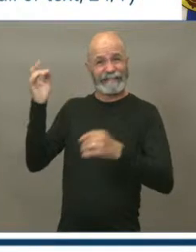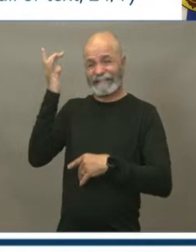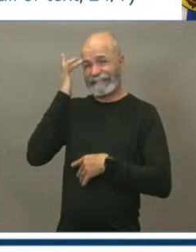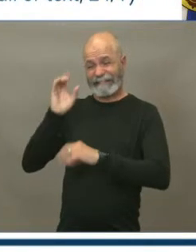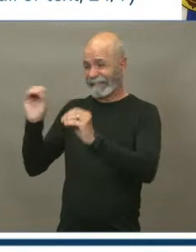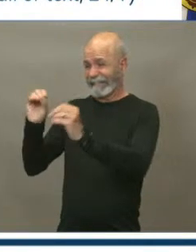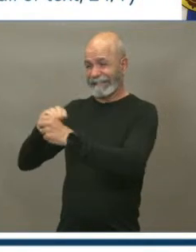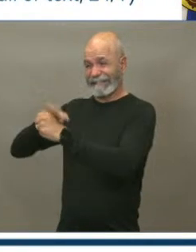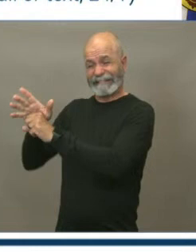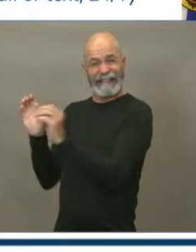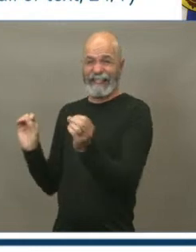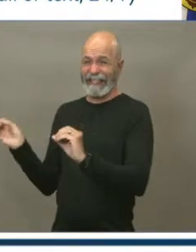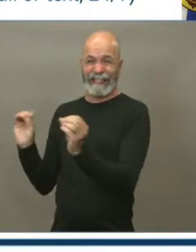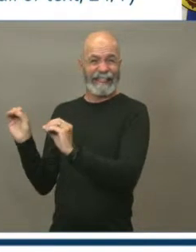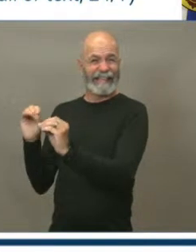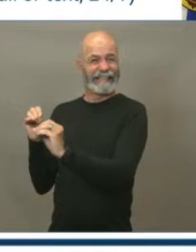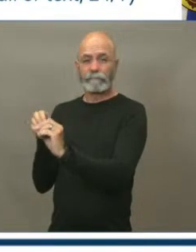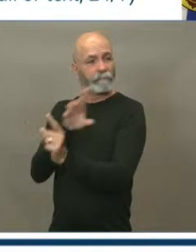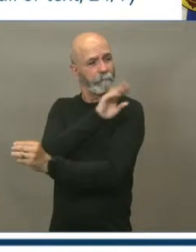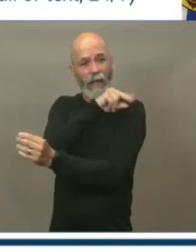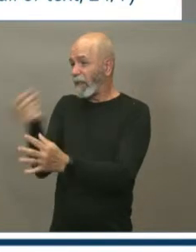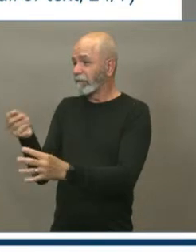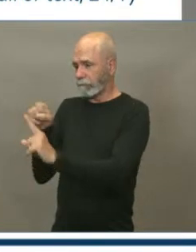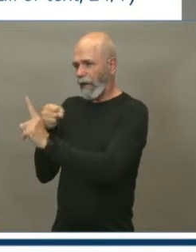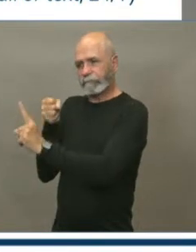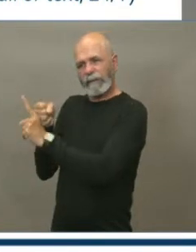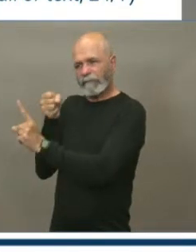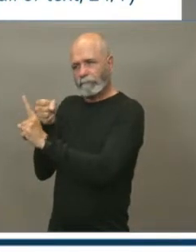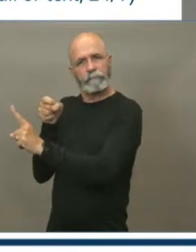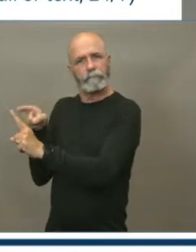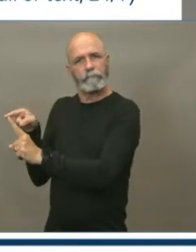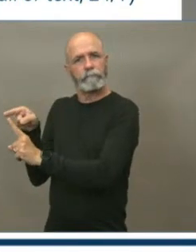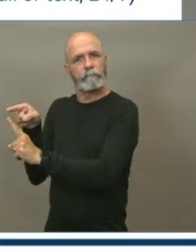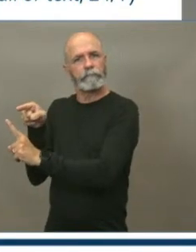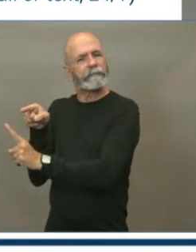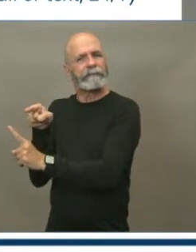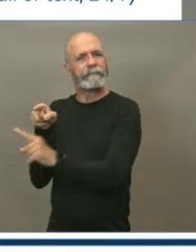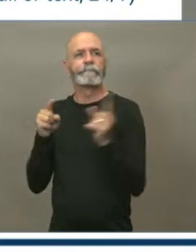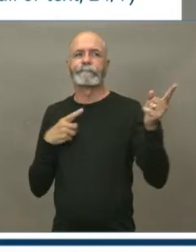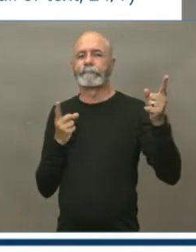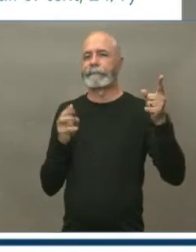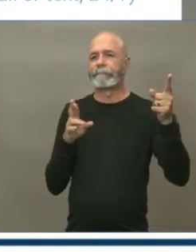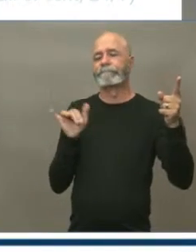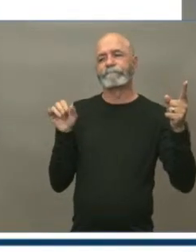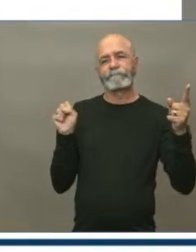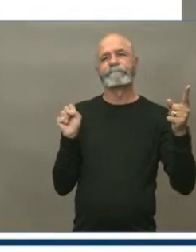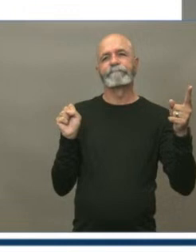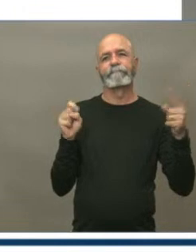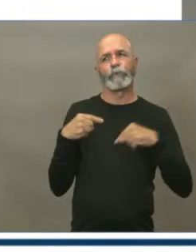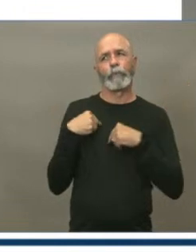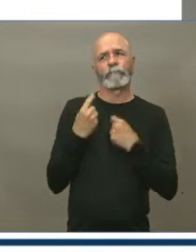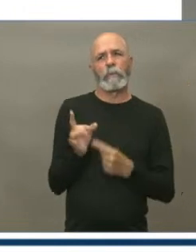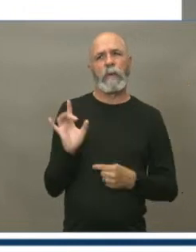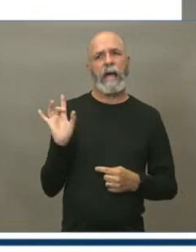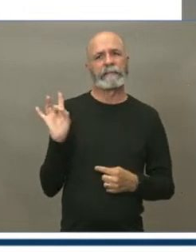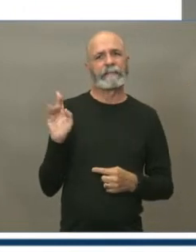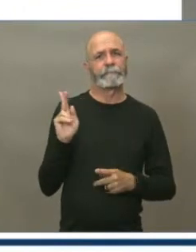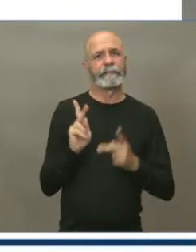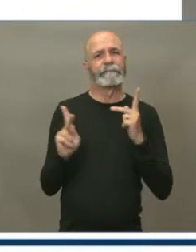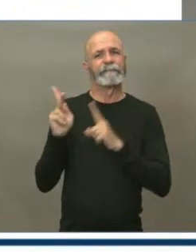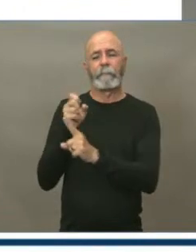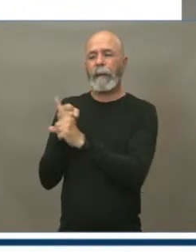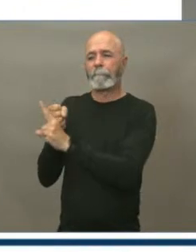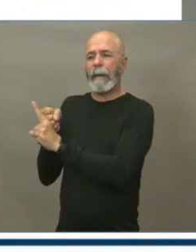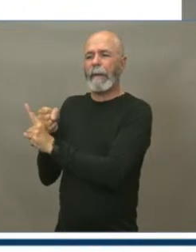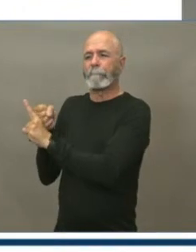hospitals? So we know there was an outbreak of, I believe, 8 cases of patients on a non-COVID ward. All of